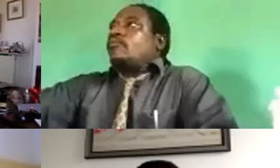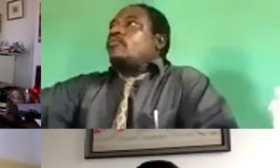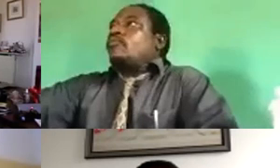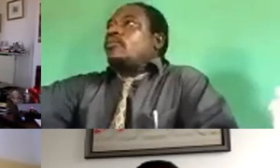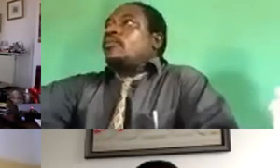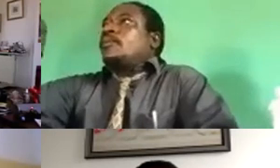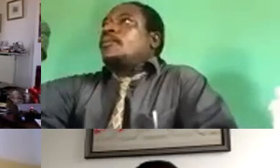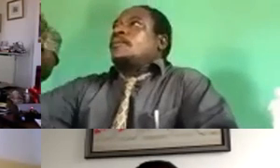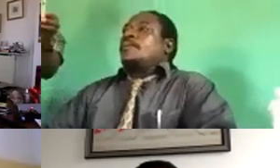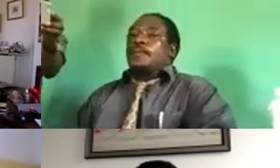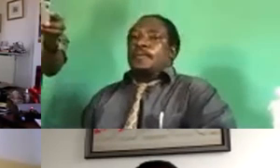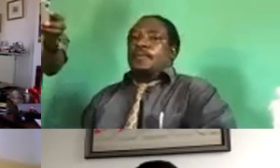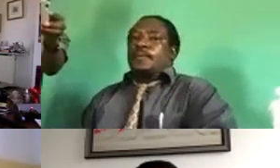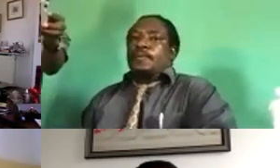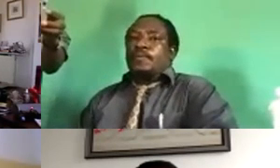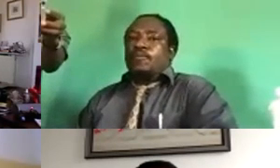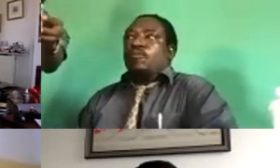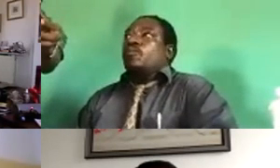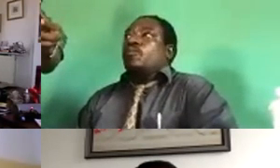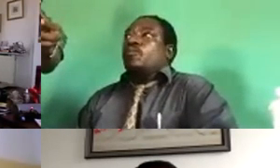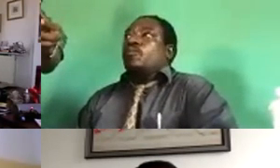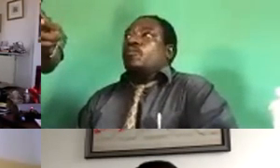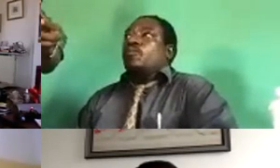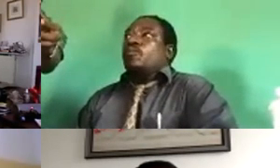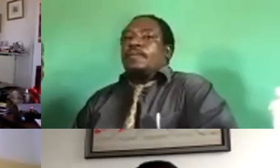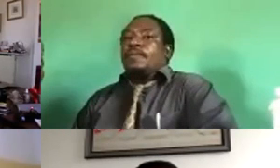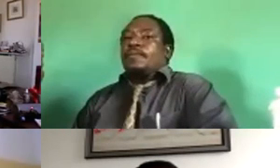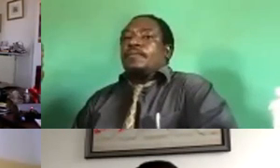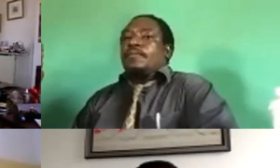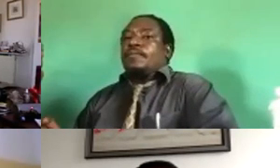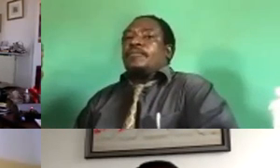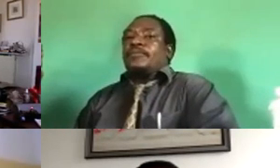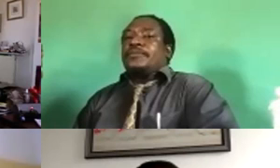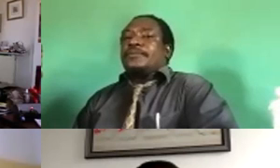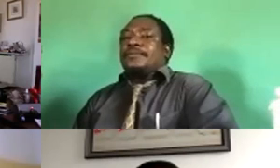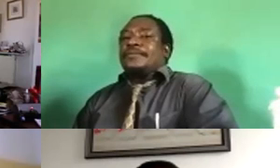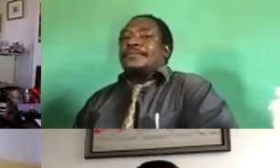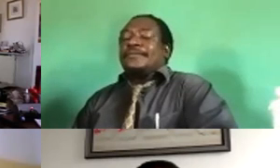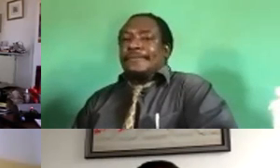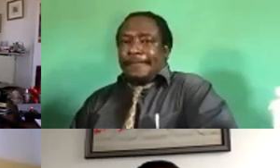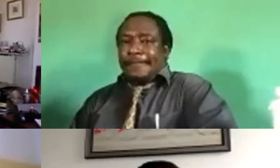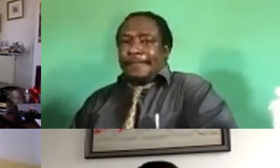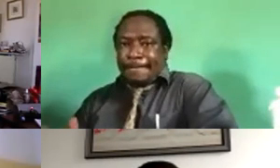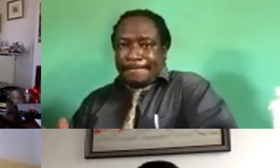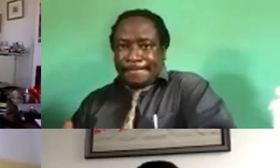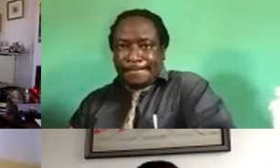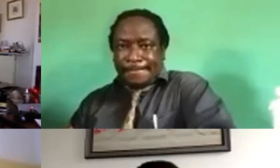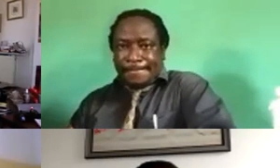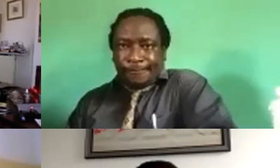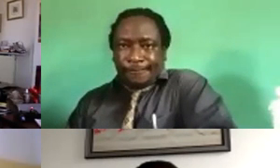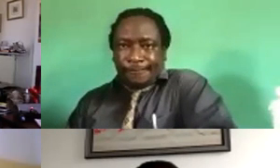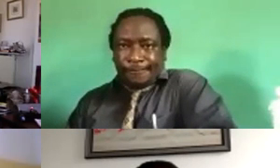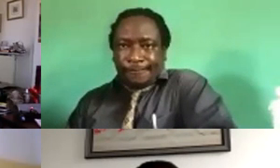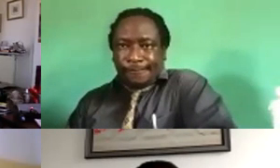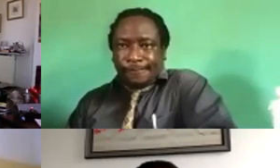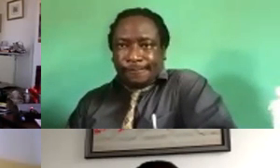wonderful toolkit which has been created during this pandemic of ways that you can quickly fact check